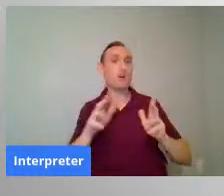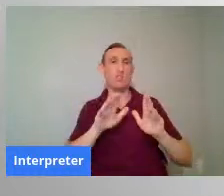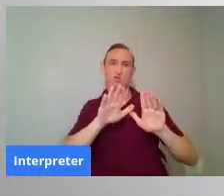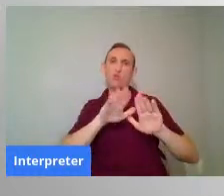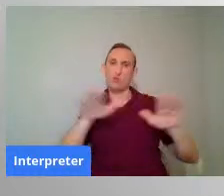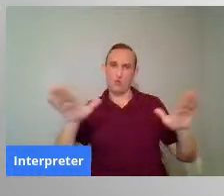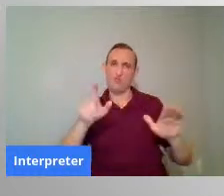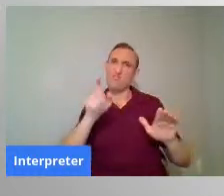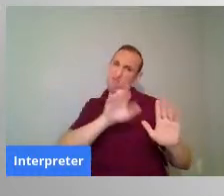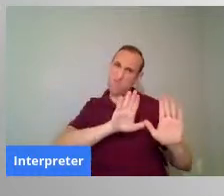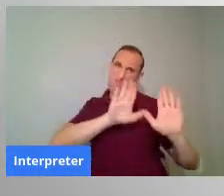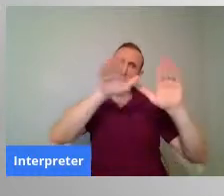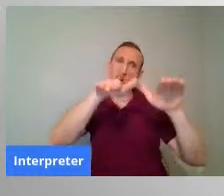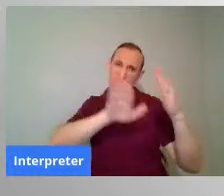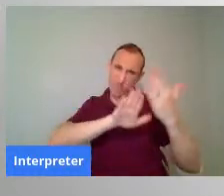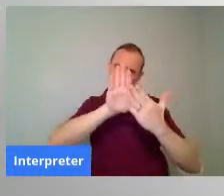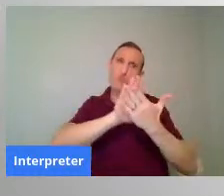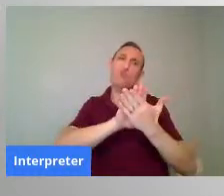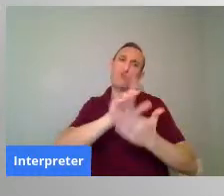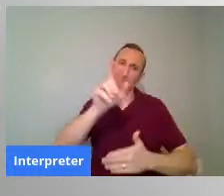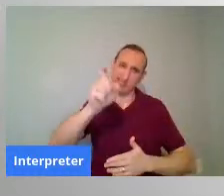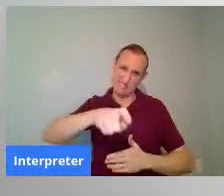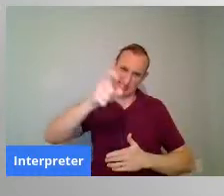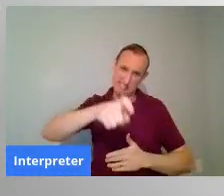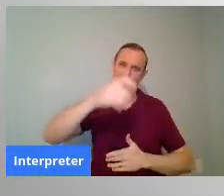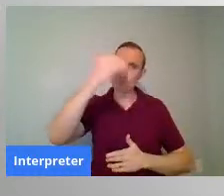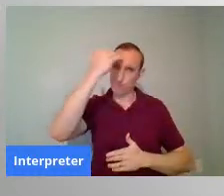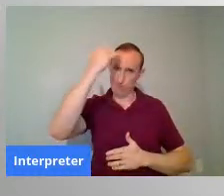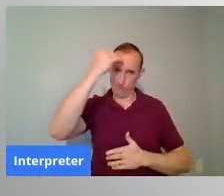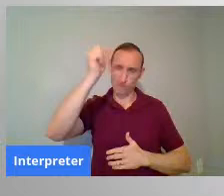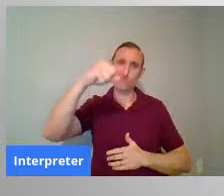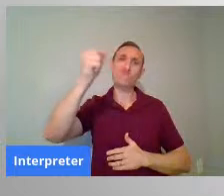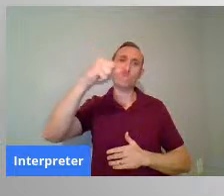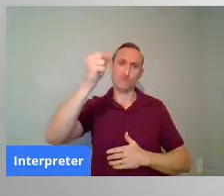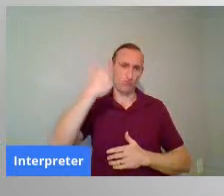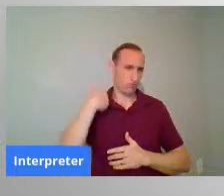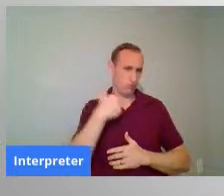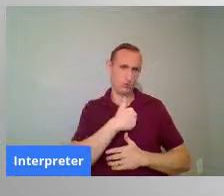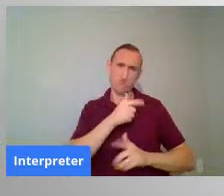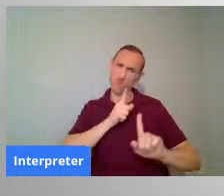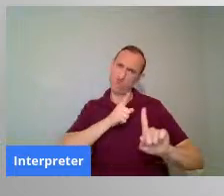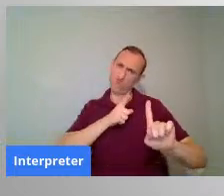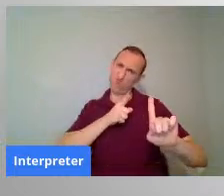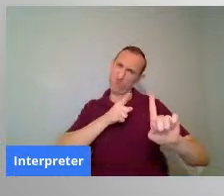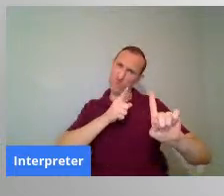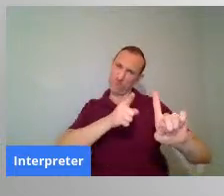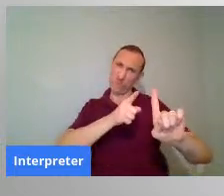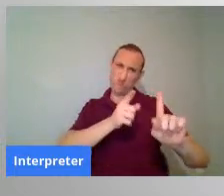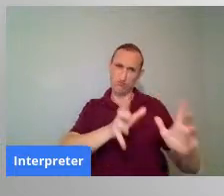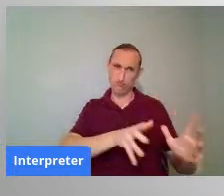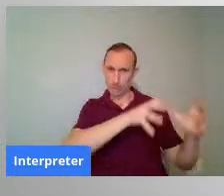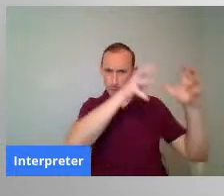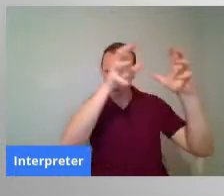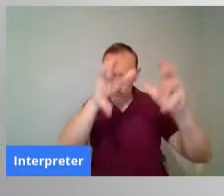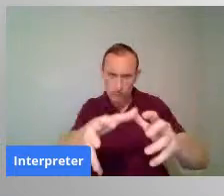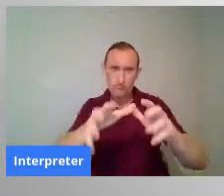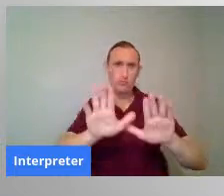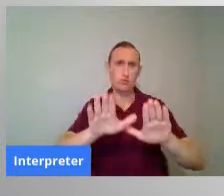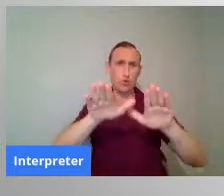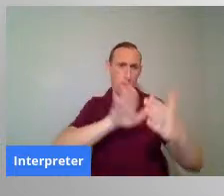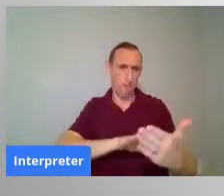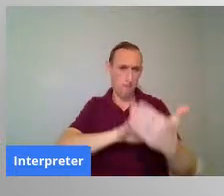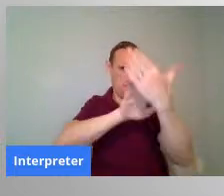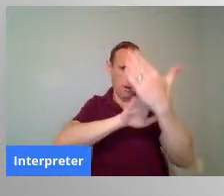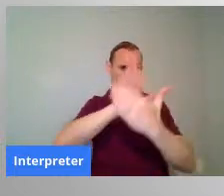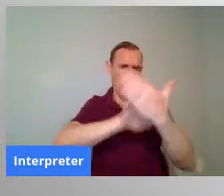And we will continue to push ourselves in that regard. And, if we see that it's viable to